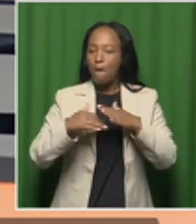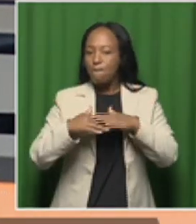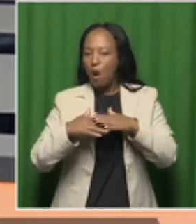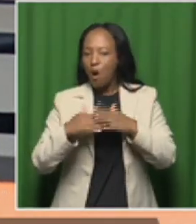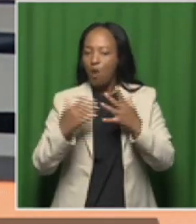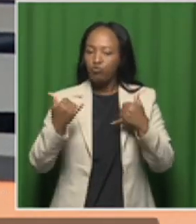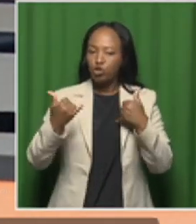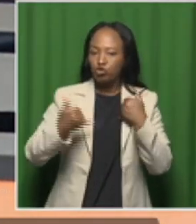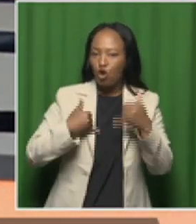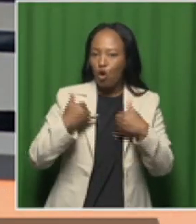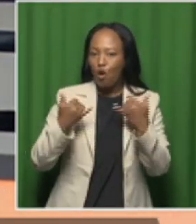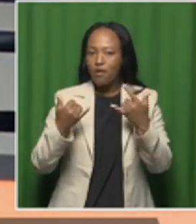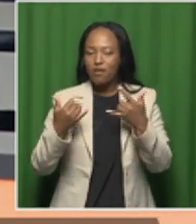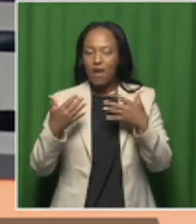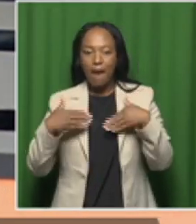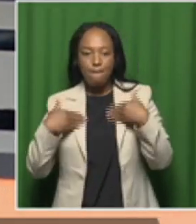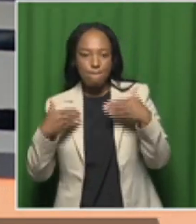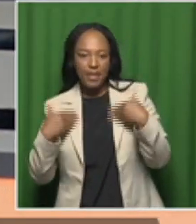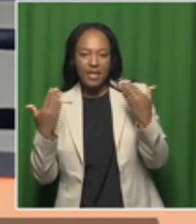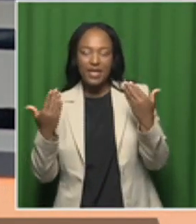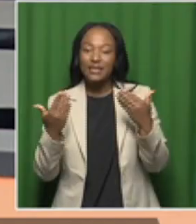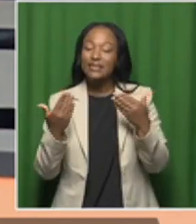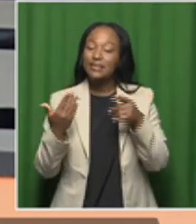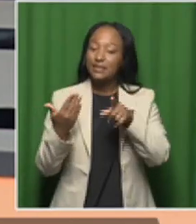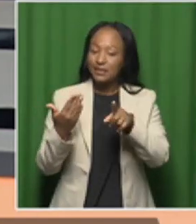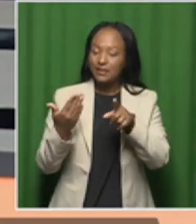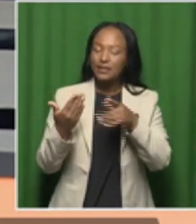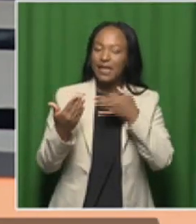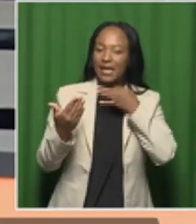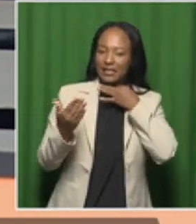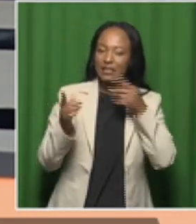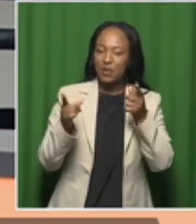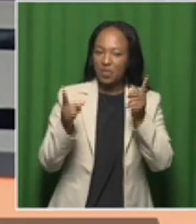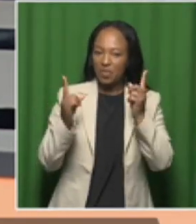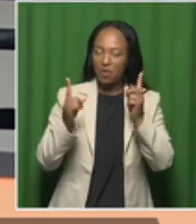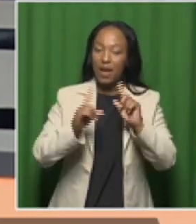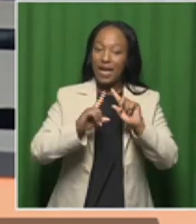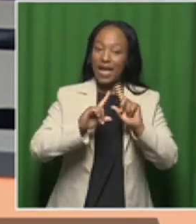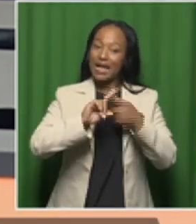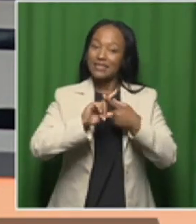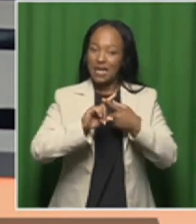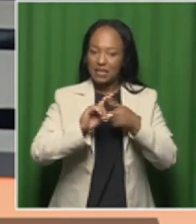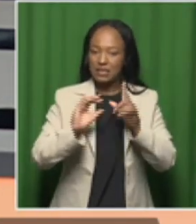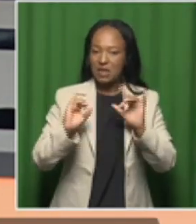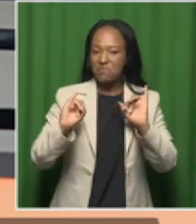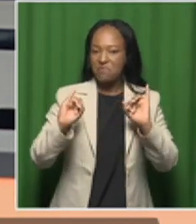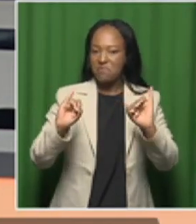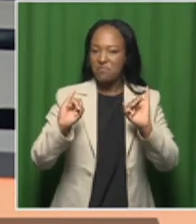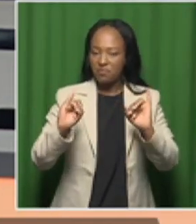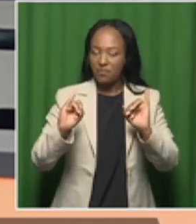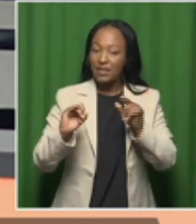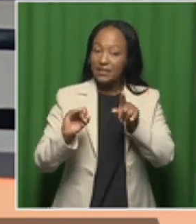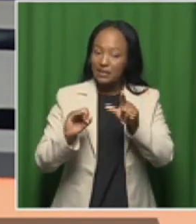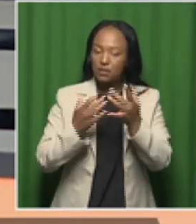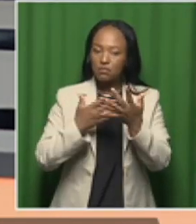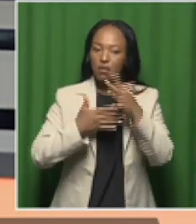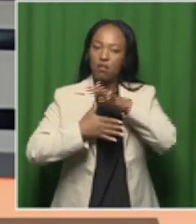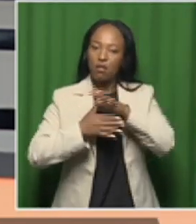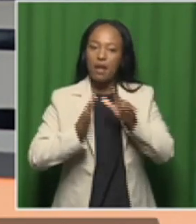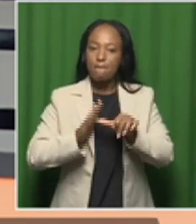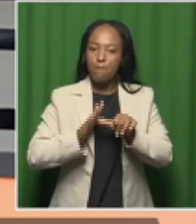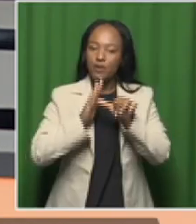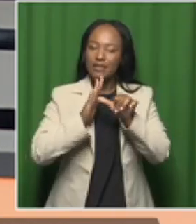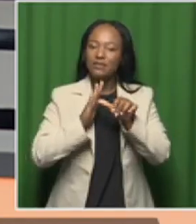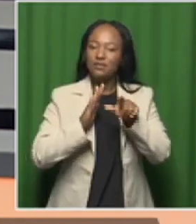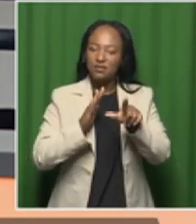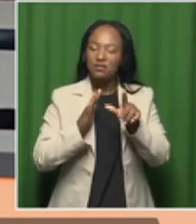and merriment comes an elevated risk of accidents and injuries. It's essential to prioritise first aid safety